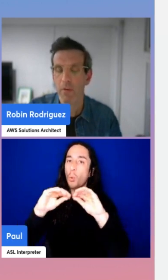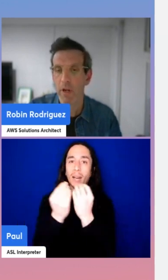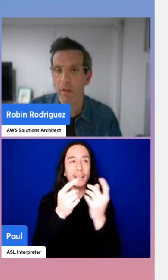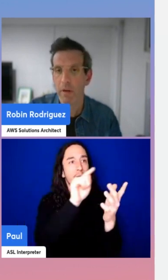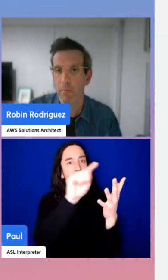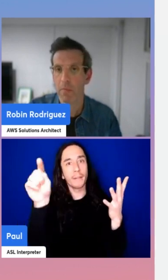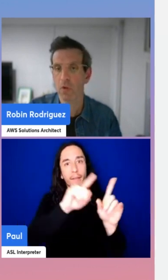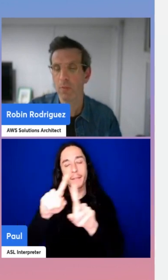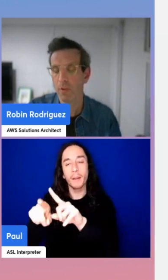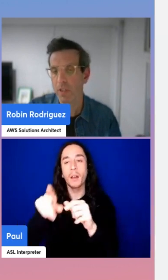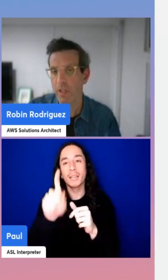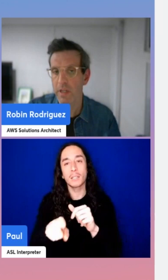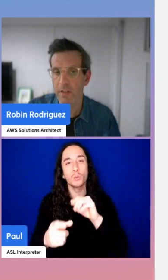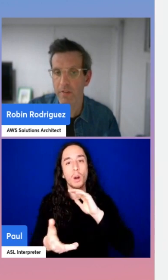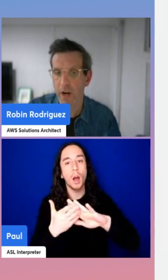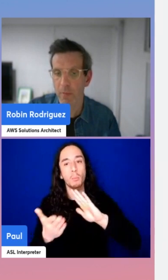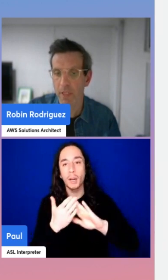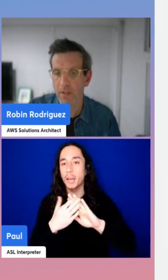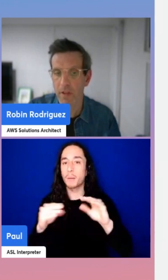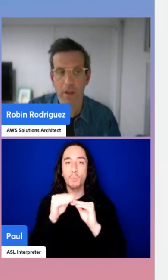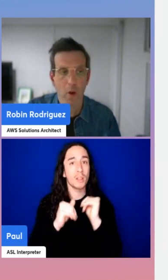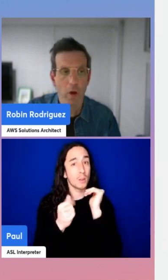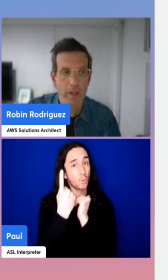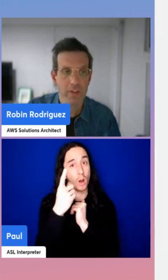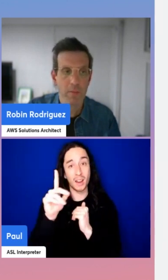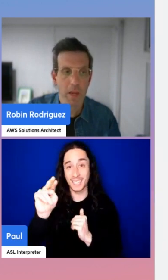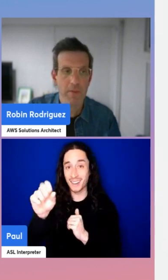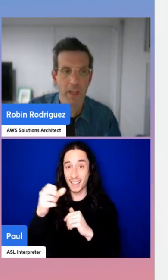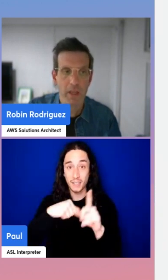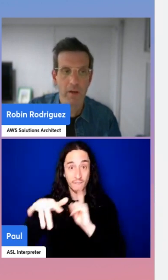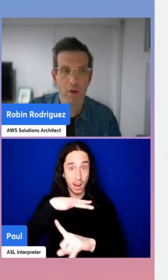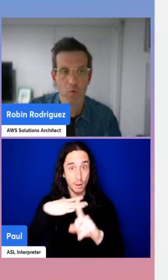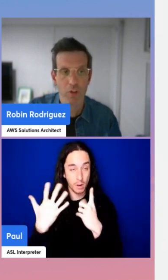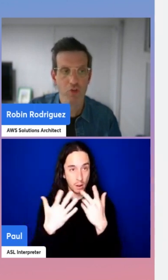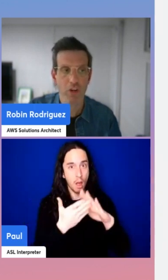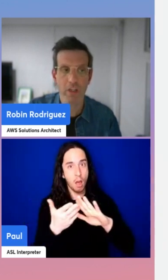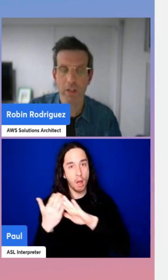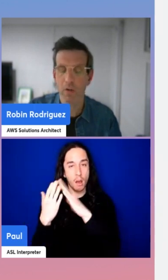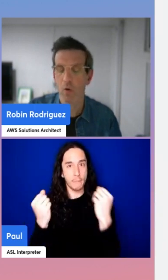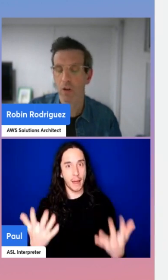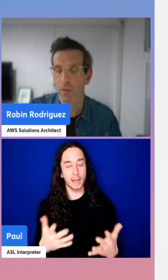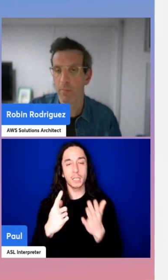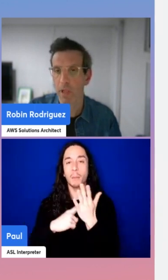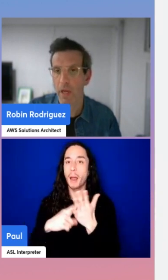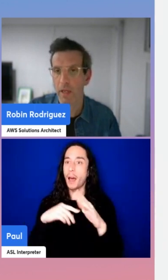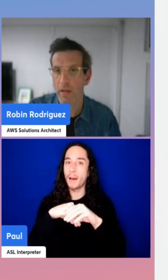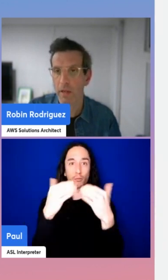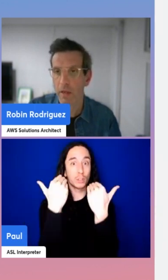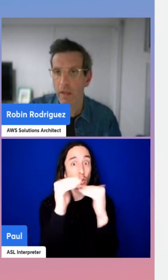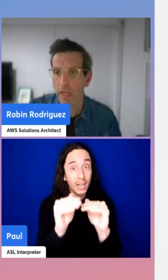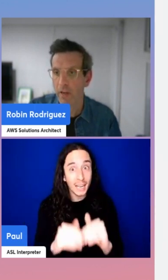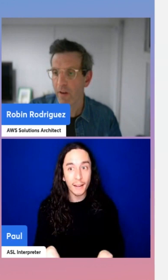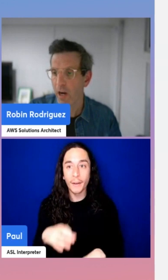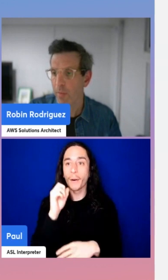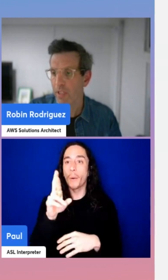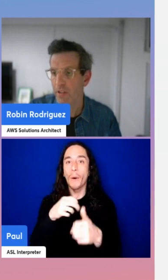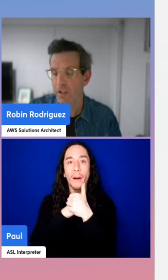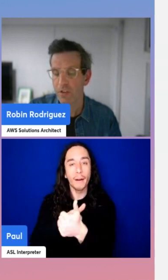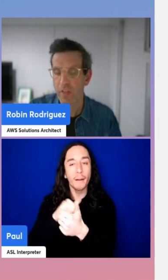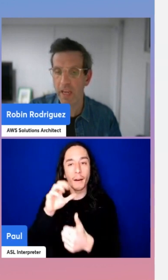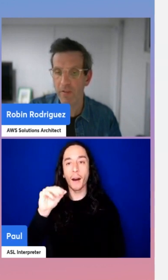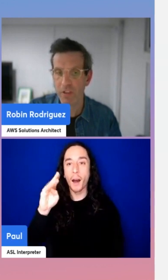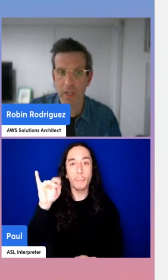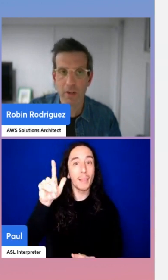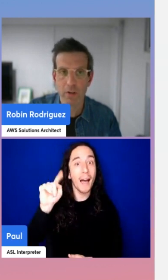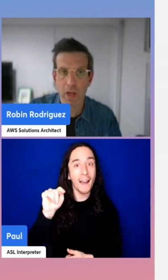to operate multiple DNS environments, sometimes in restricted or compliant environments.